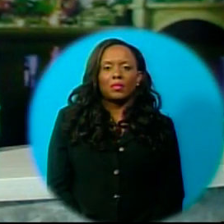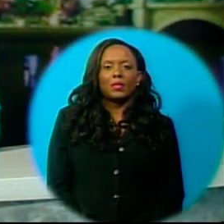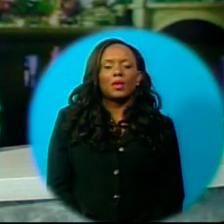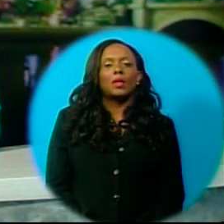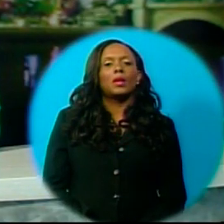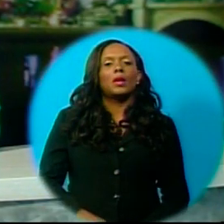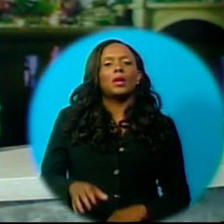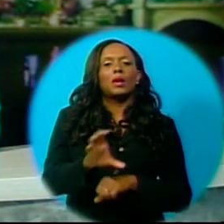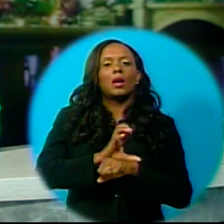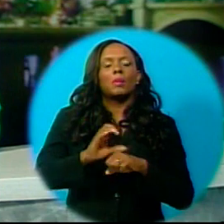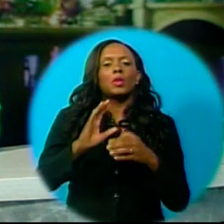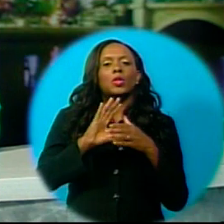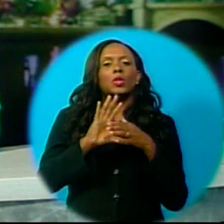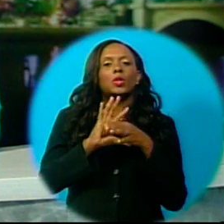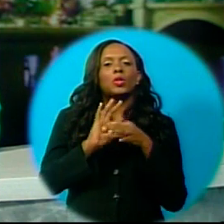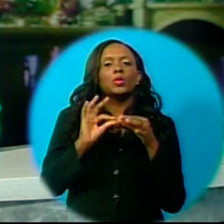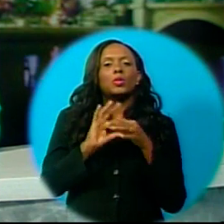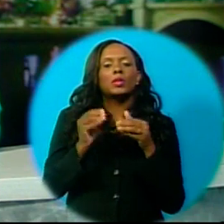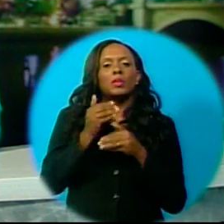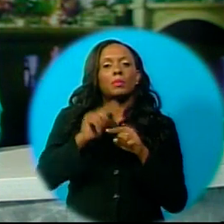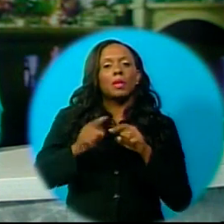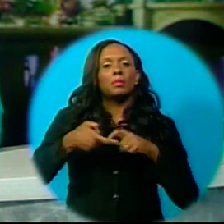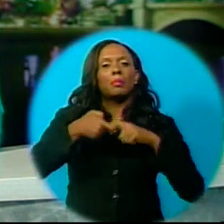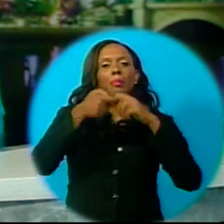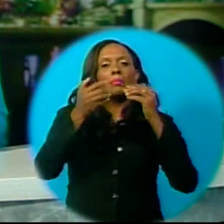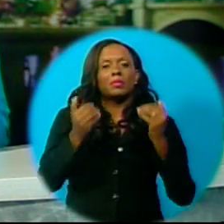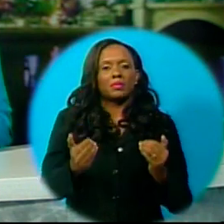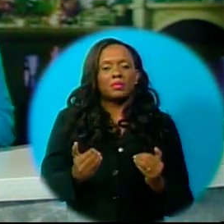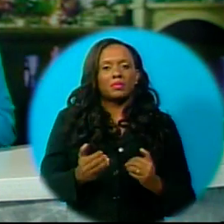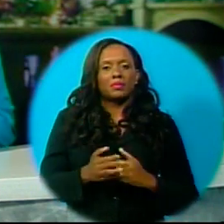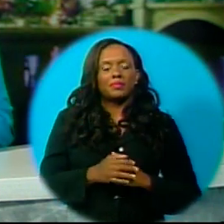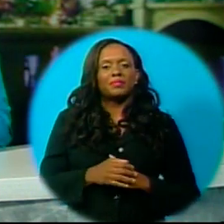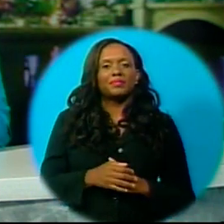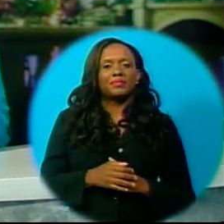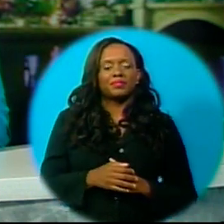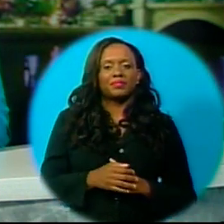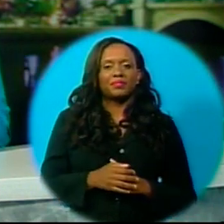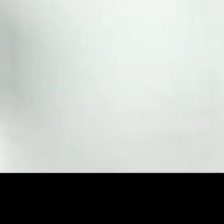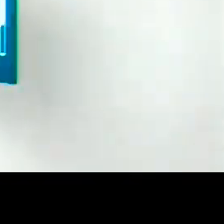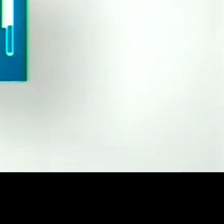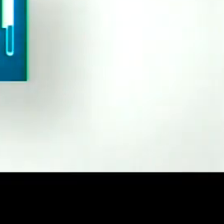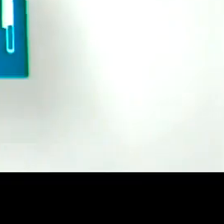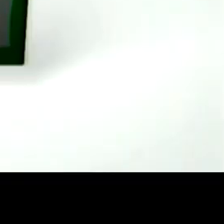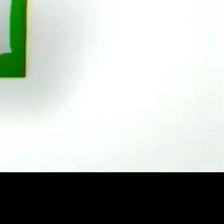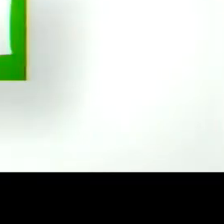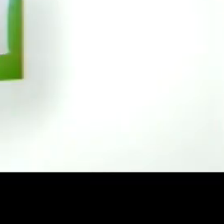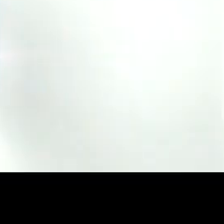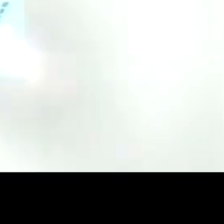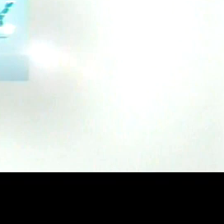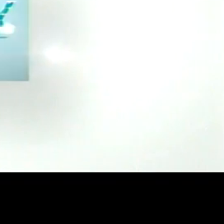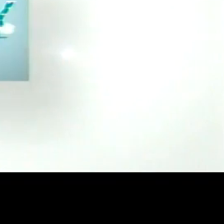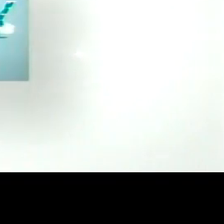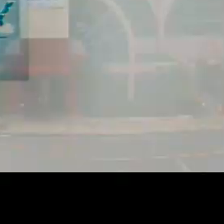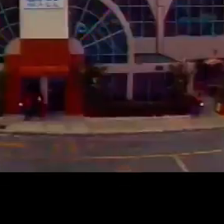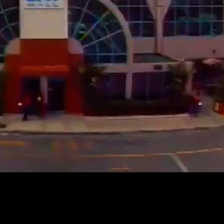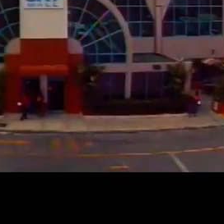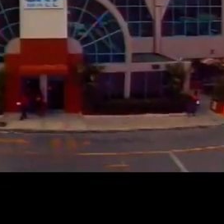We'll take a look at regional news after this break. Stay with us.